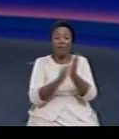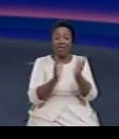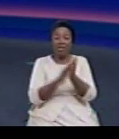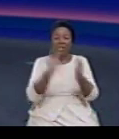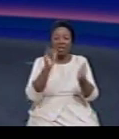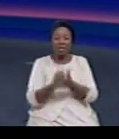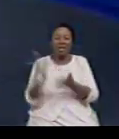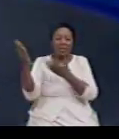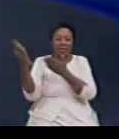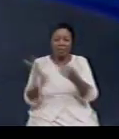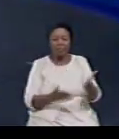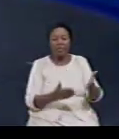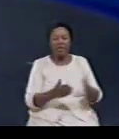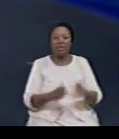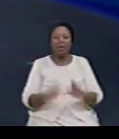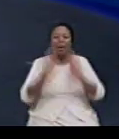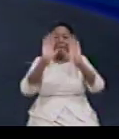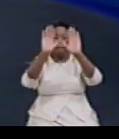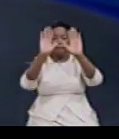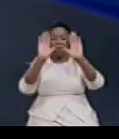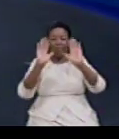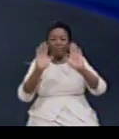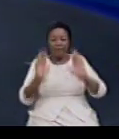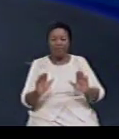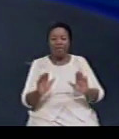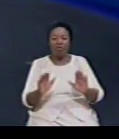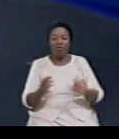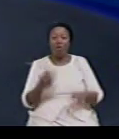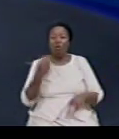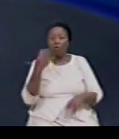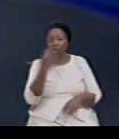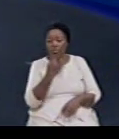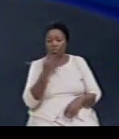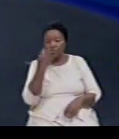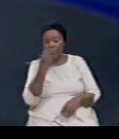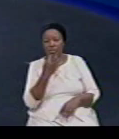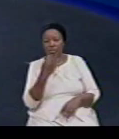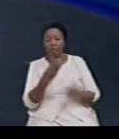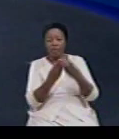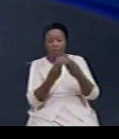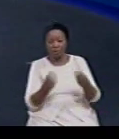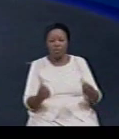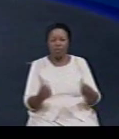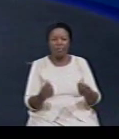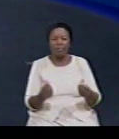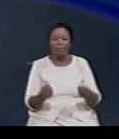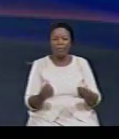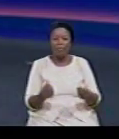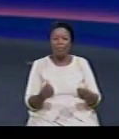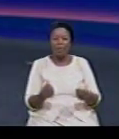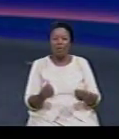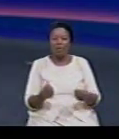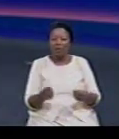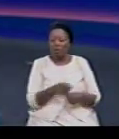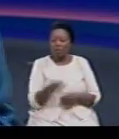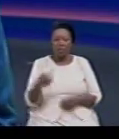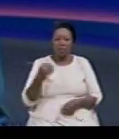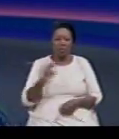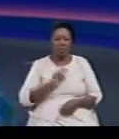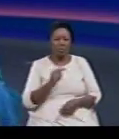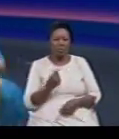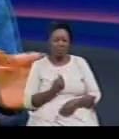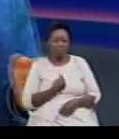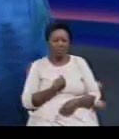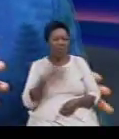solutions. Praises that bring marvelous solutions. Can I tell you something? Most of us, whenever we